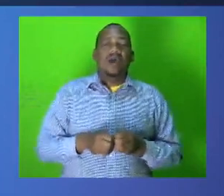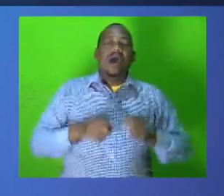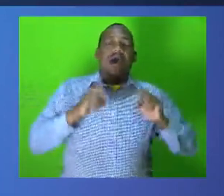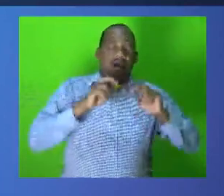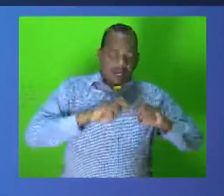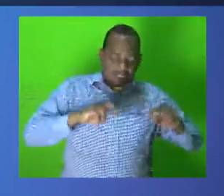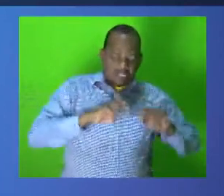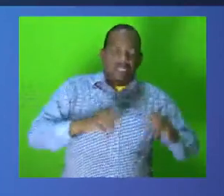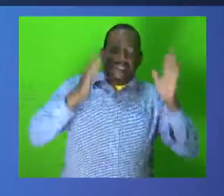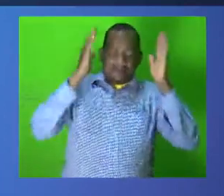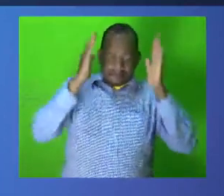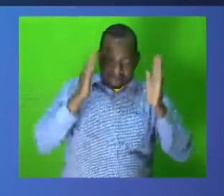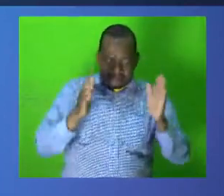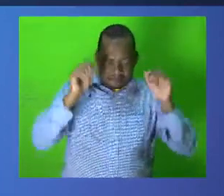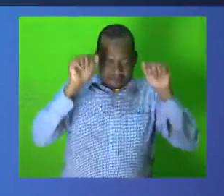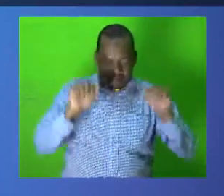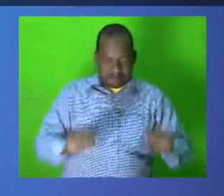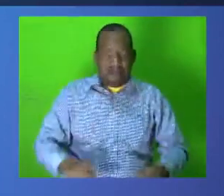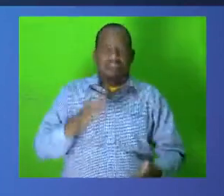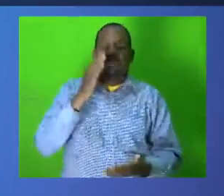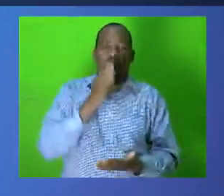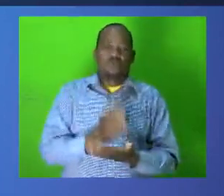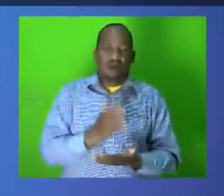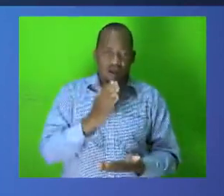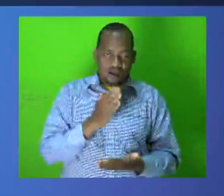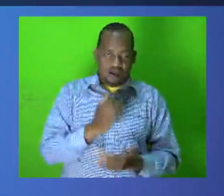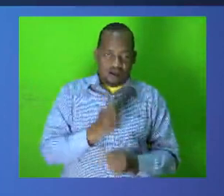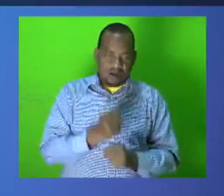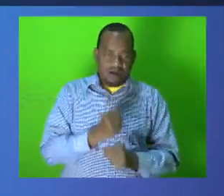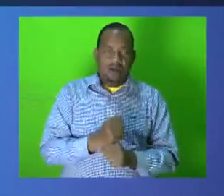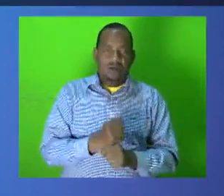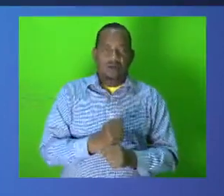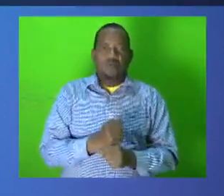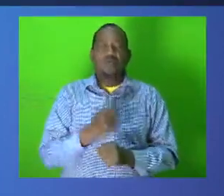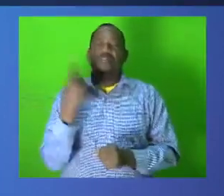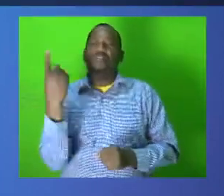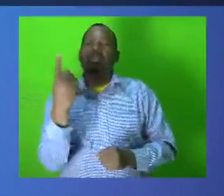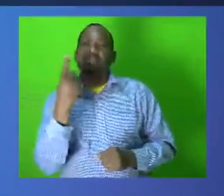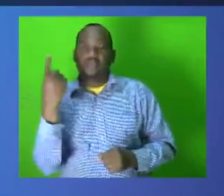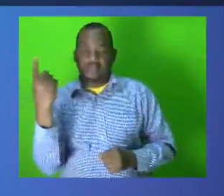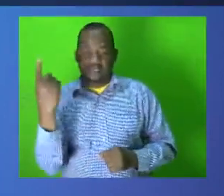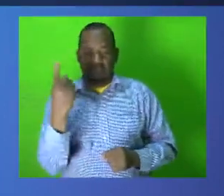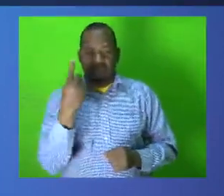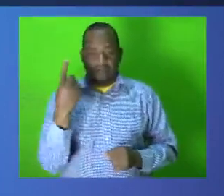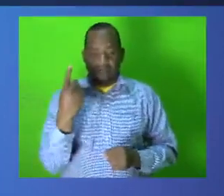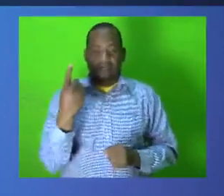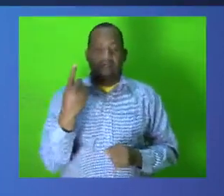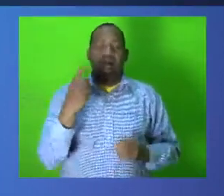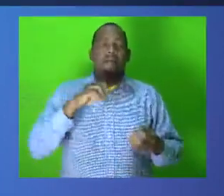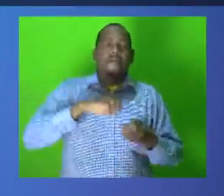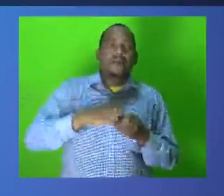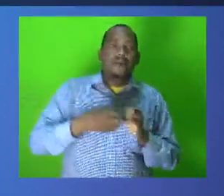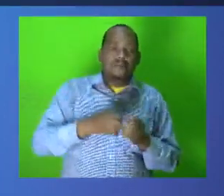or more phenomena at the same time, because can mix or can be confused himself.